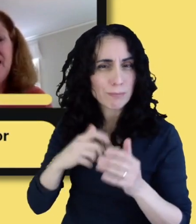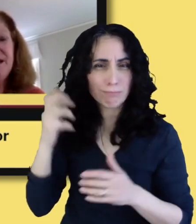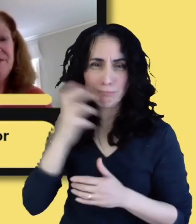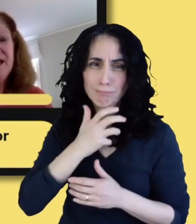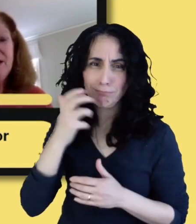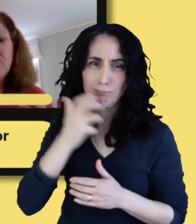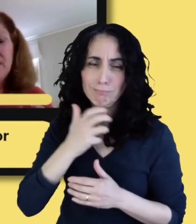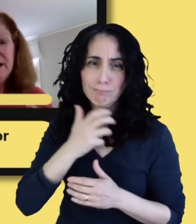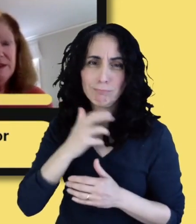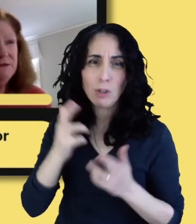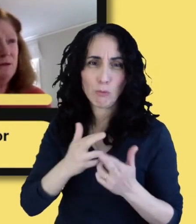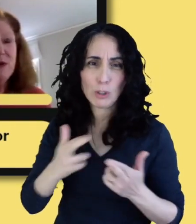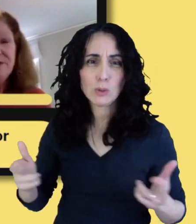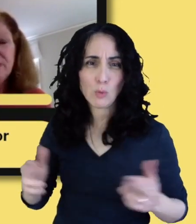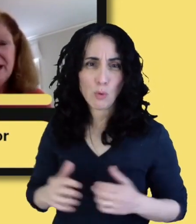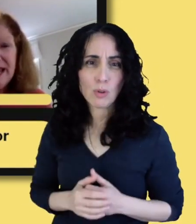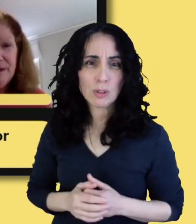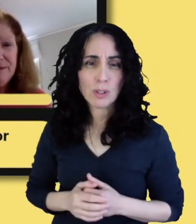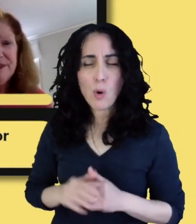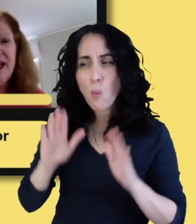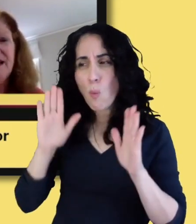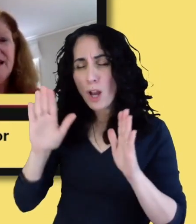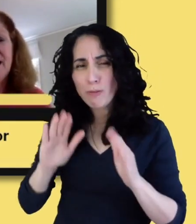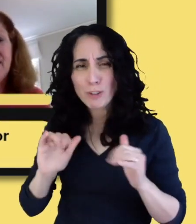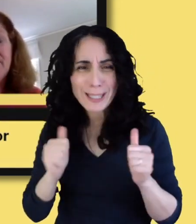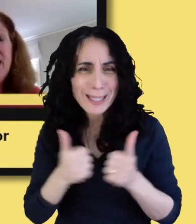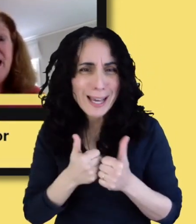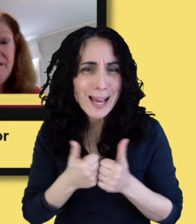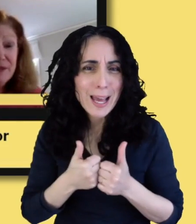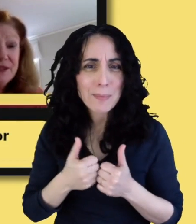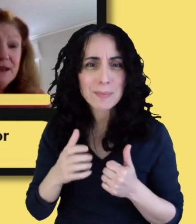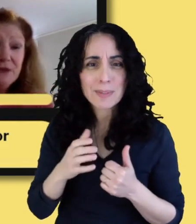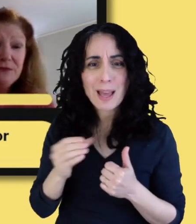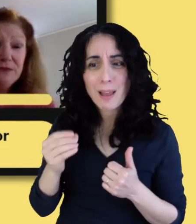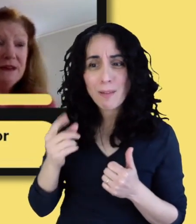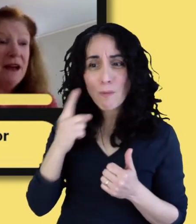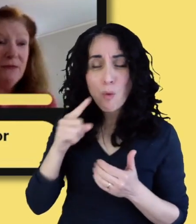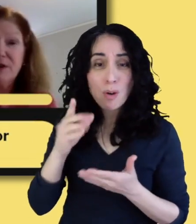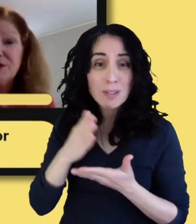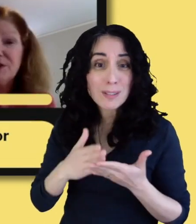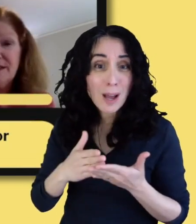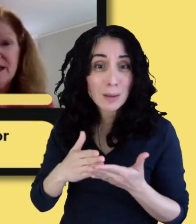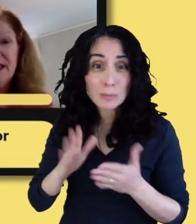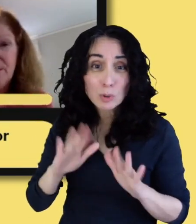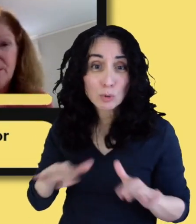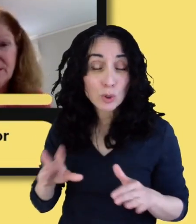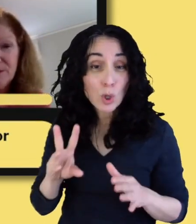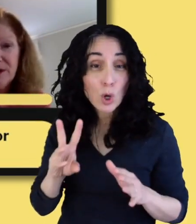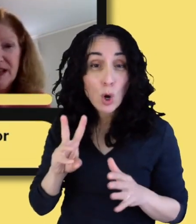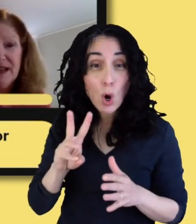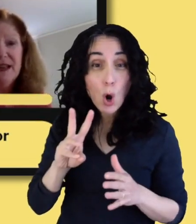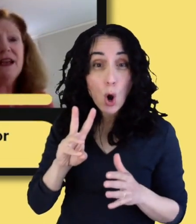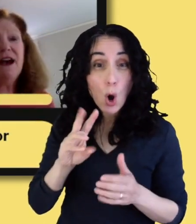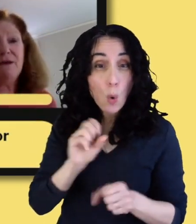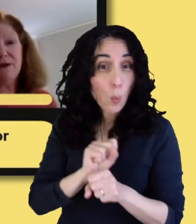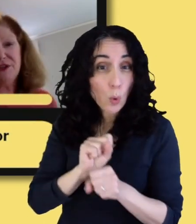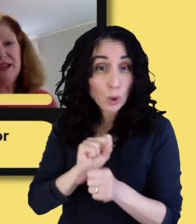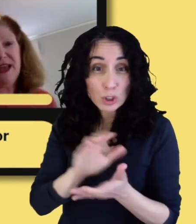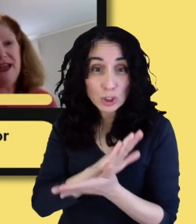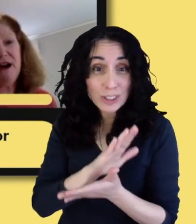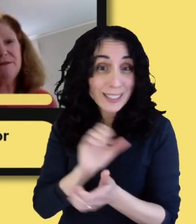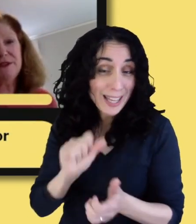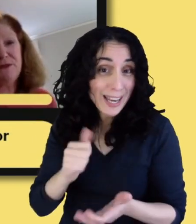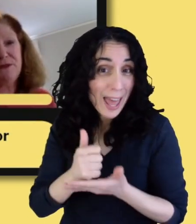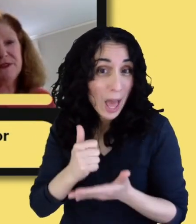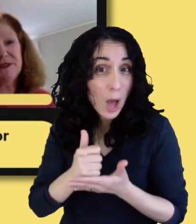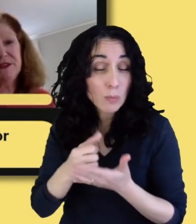And they have wonderful games, and for some children, a worksheet. If a parent's working, a worksheet